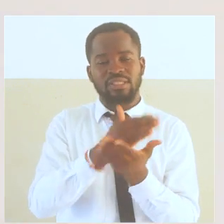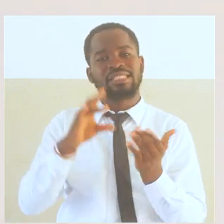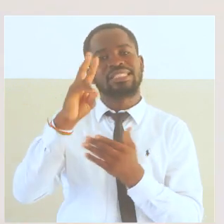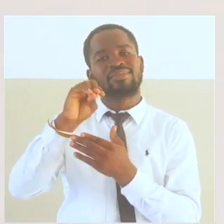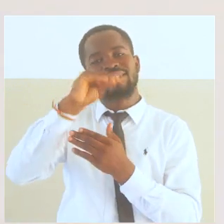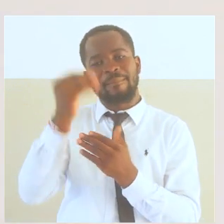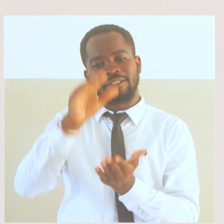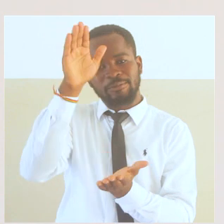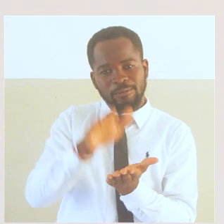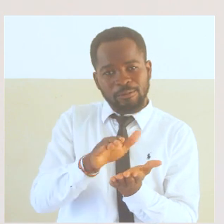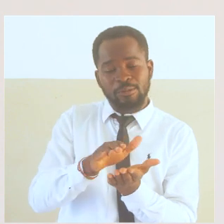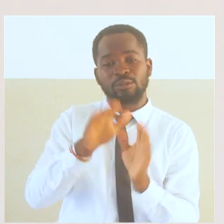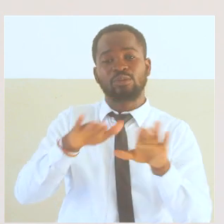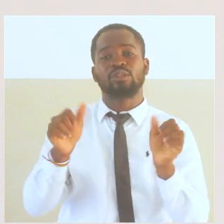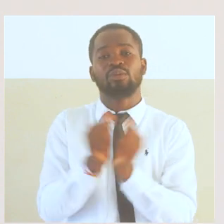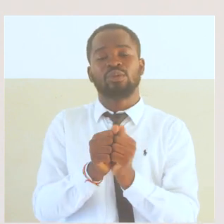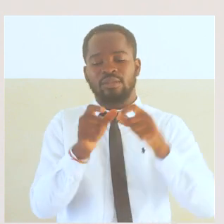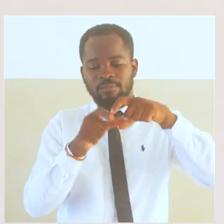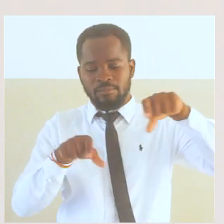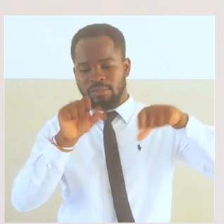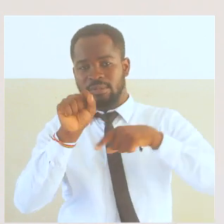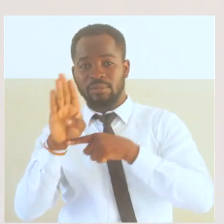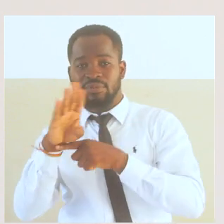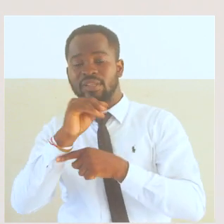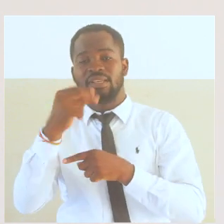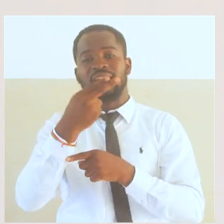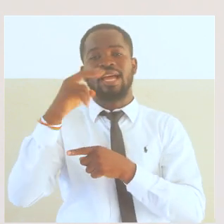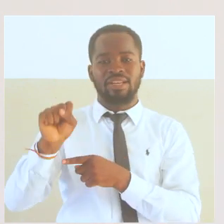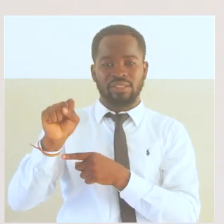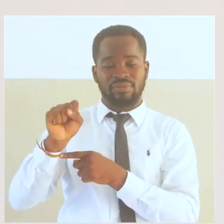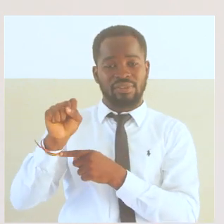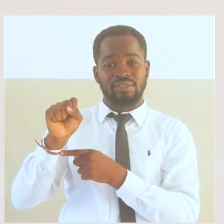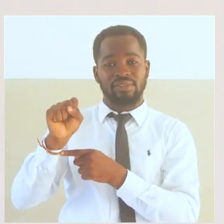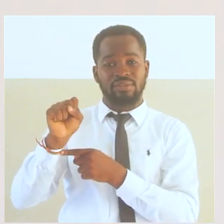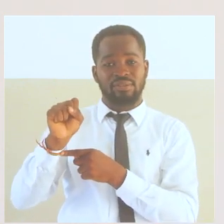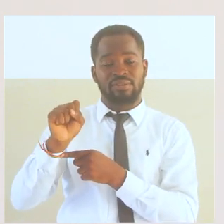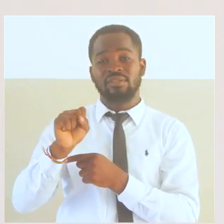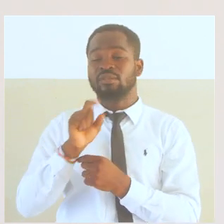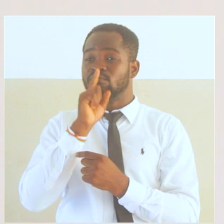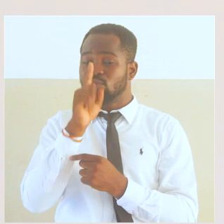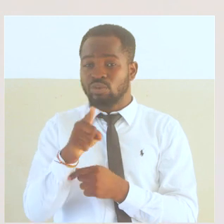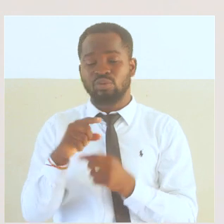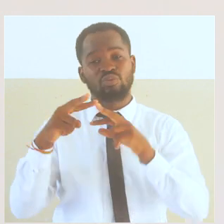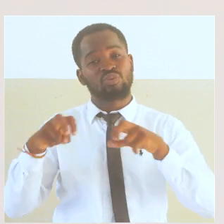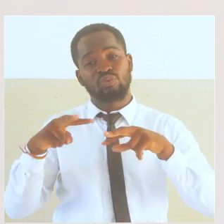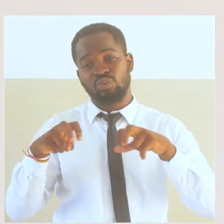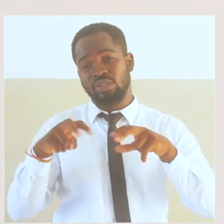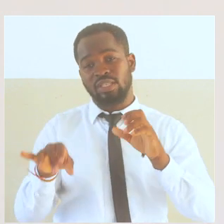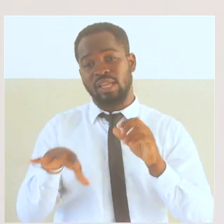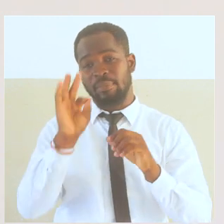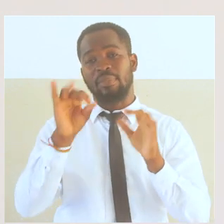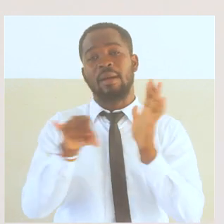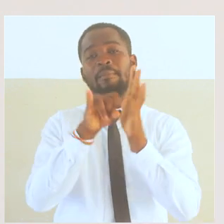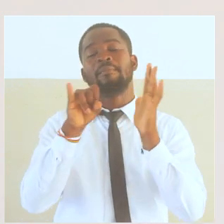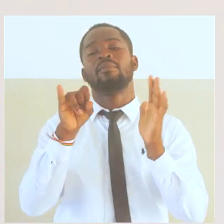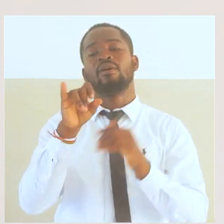prevents neural tube defects, that is spina bifida and the hydrocephalus. Folate is just vitamin